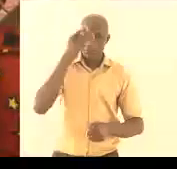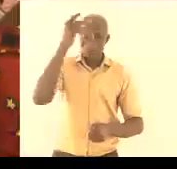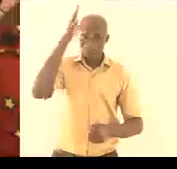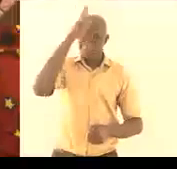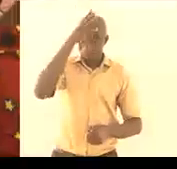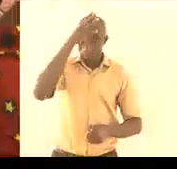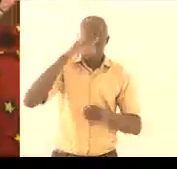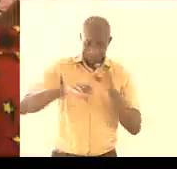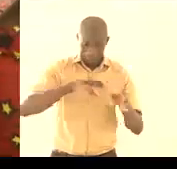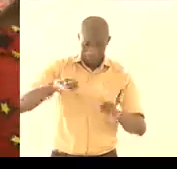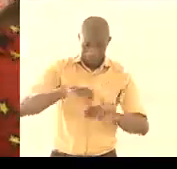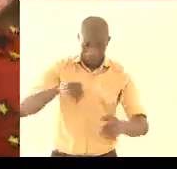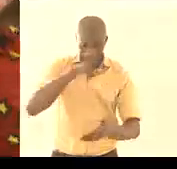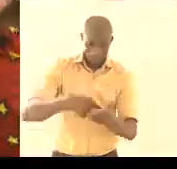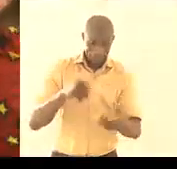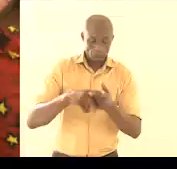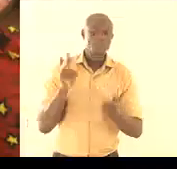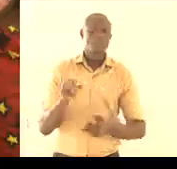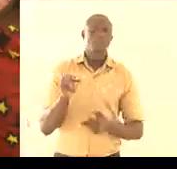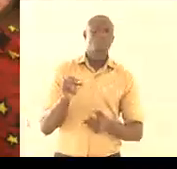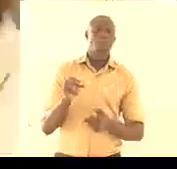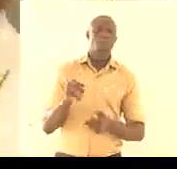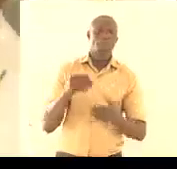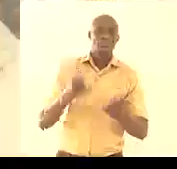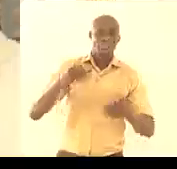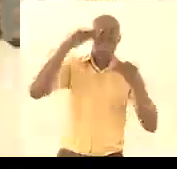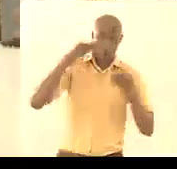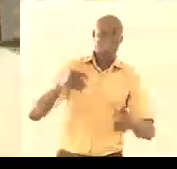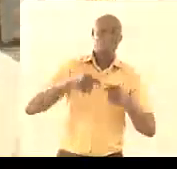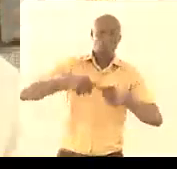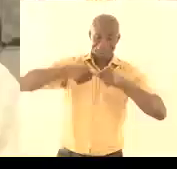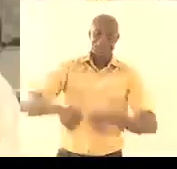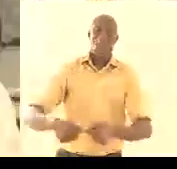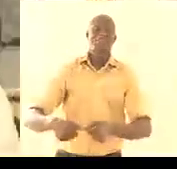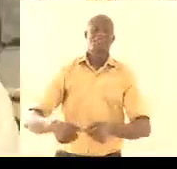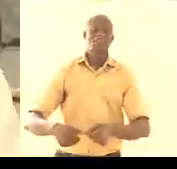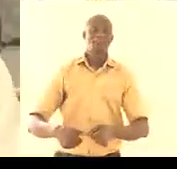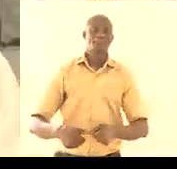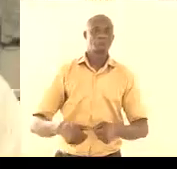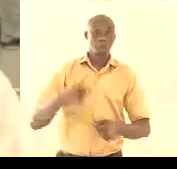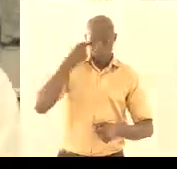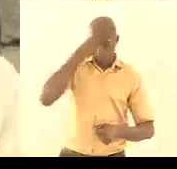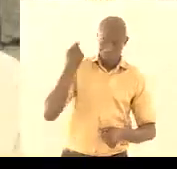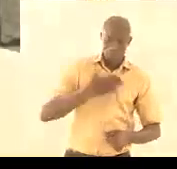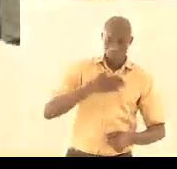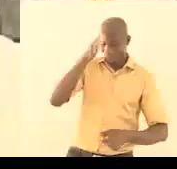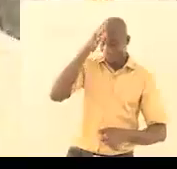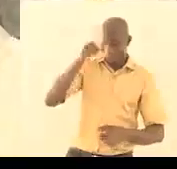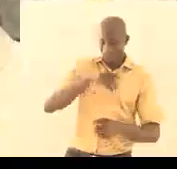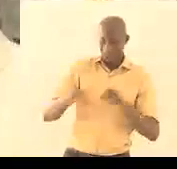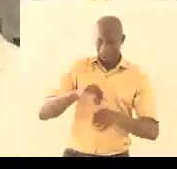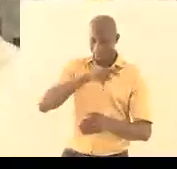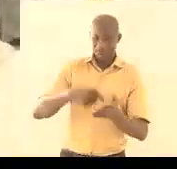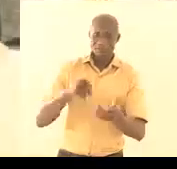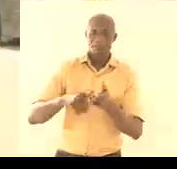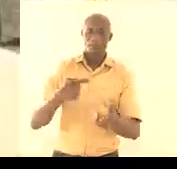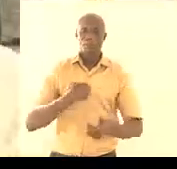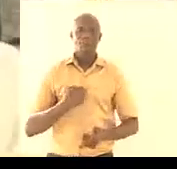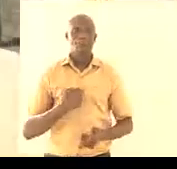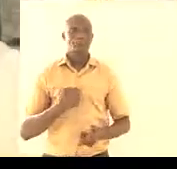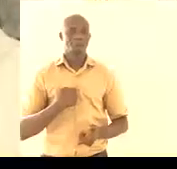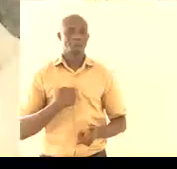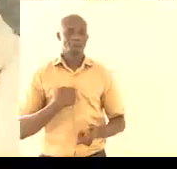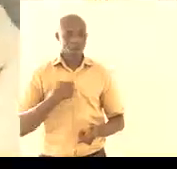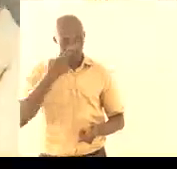he is now 50 years old, he has decided that that is where he will remain. Because my father did this to